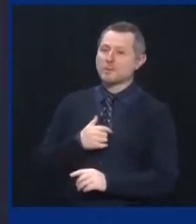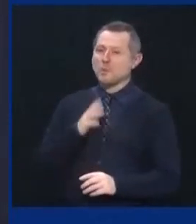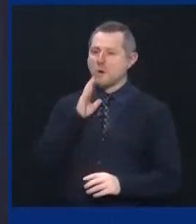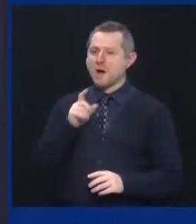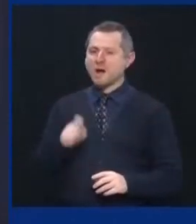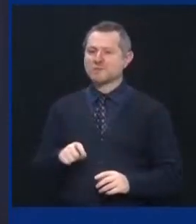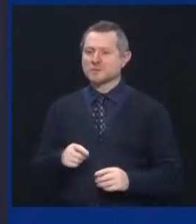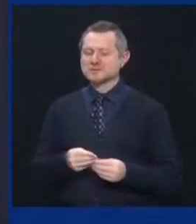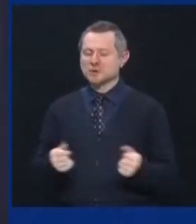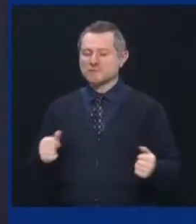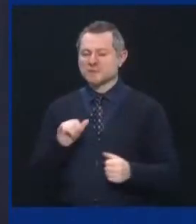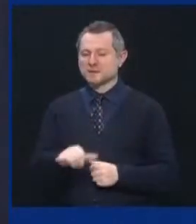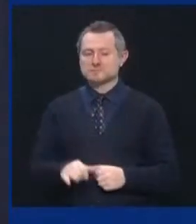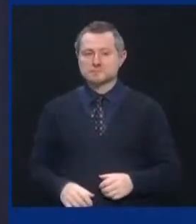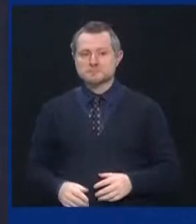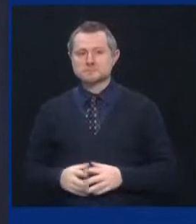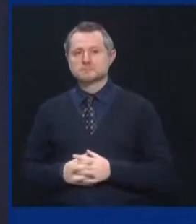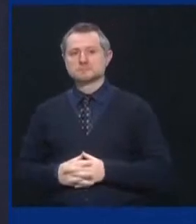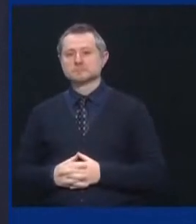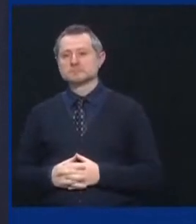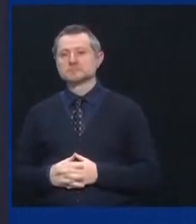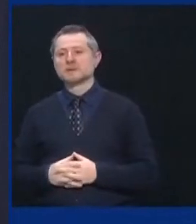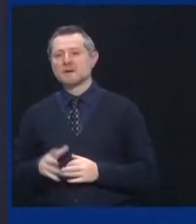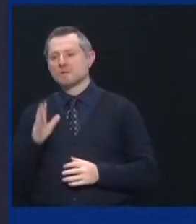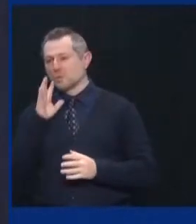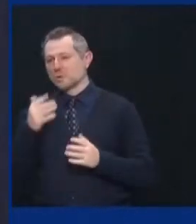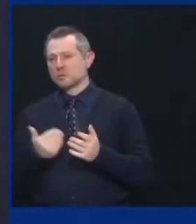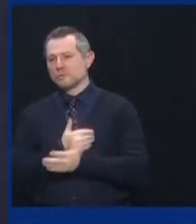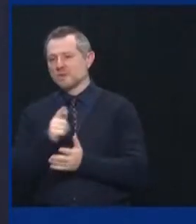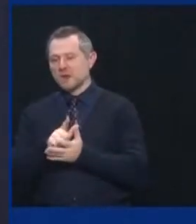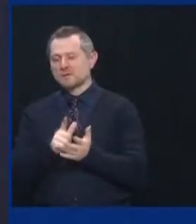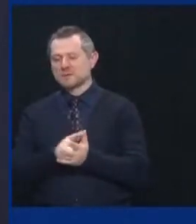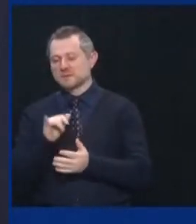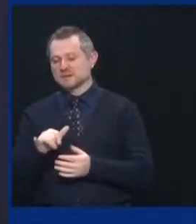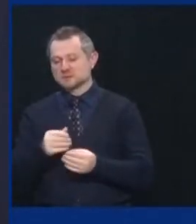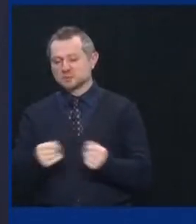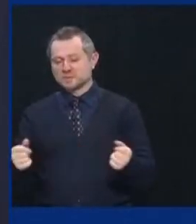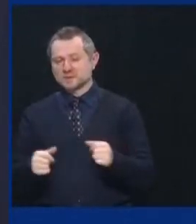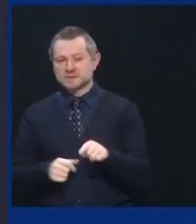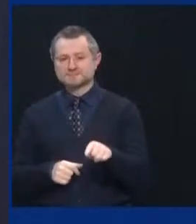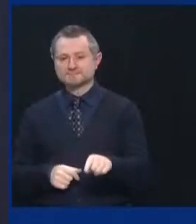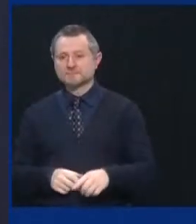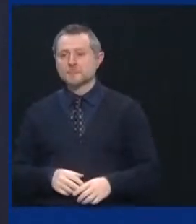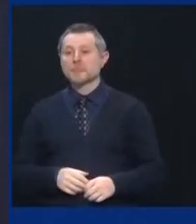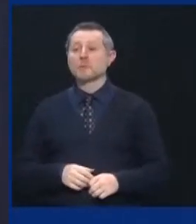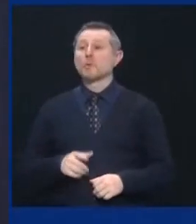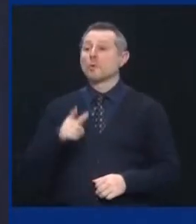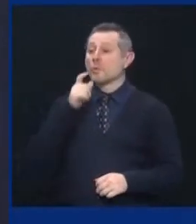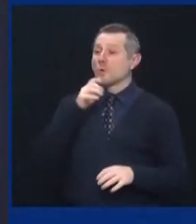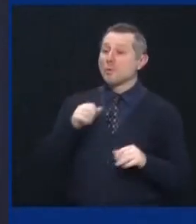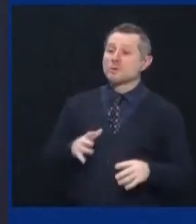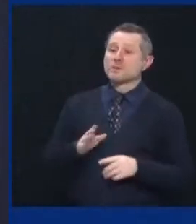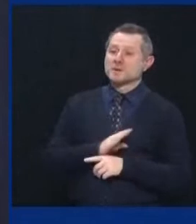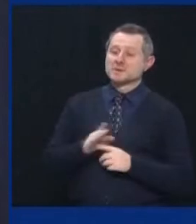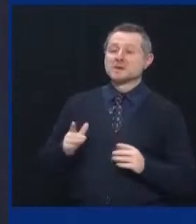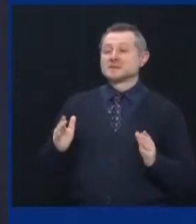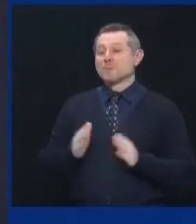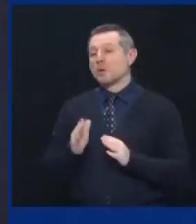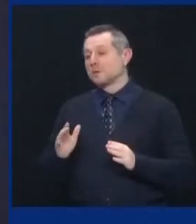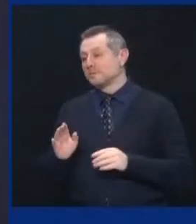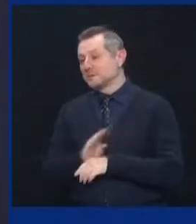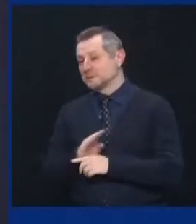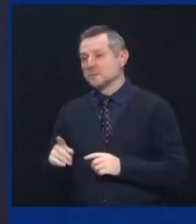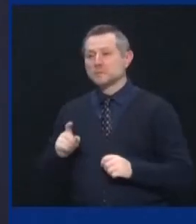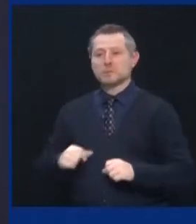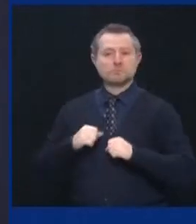corrected, and we need a piece of legislation to do that. Commercial owners, small businesses have to be